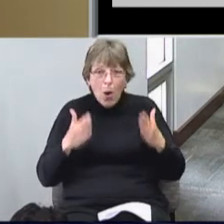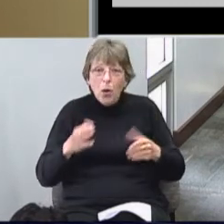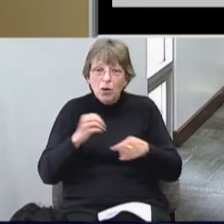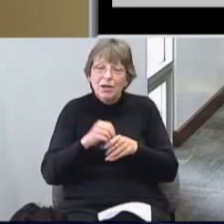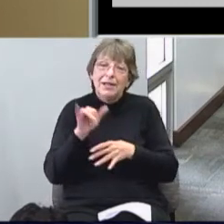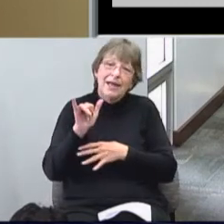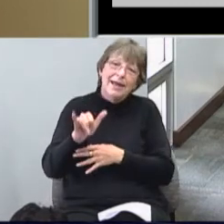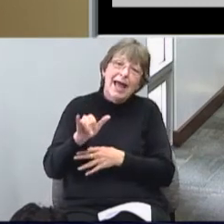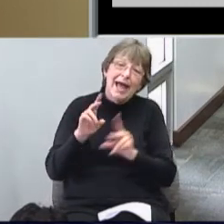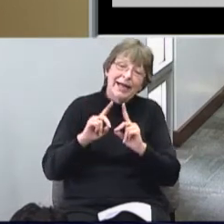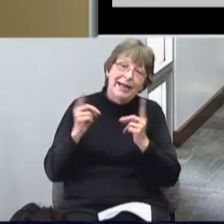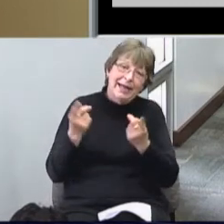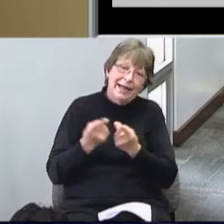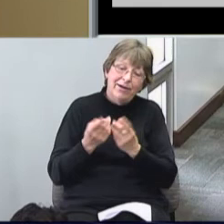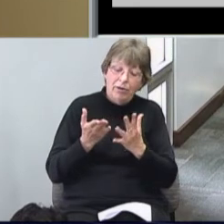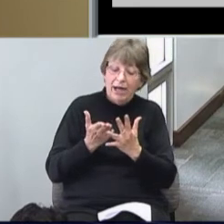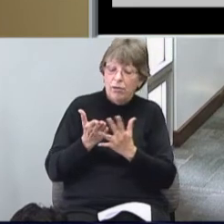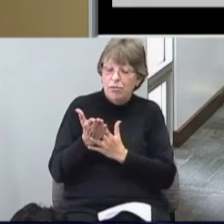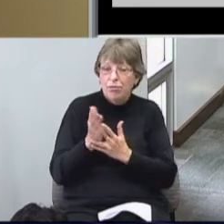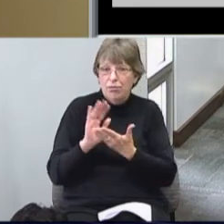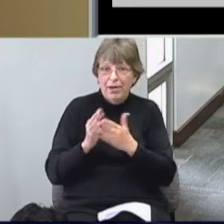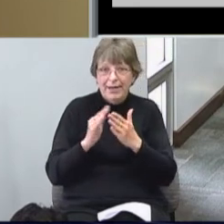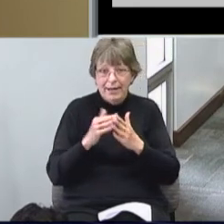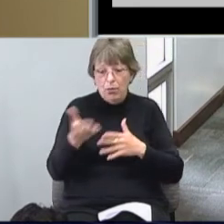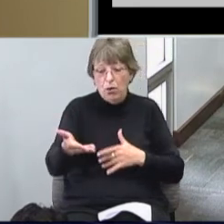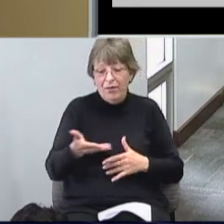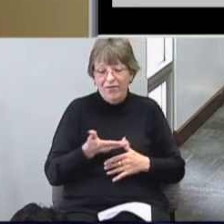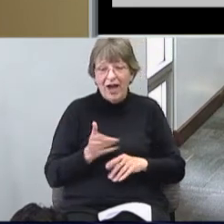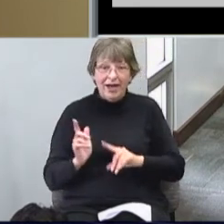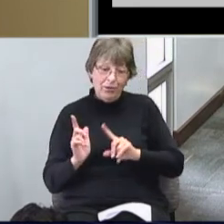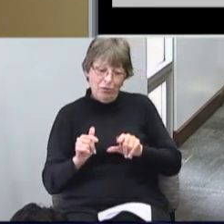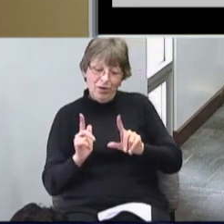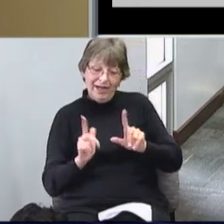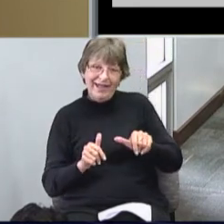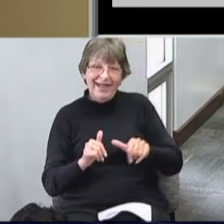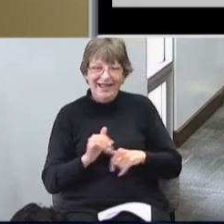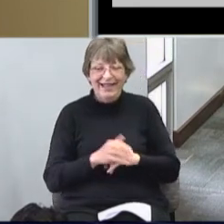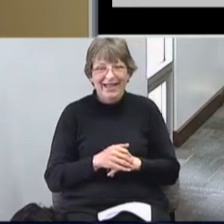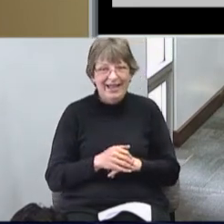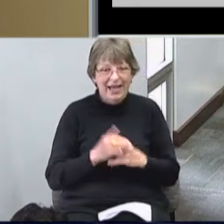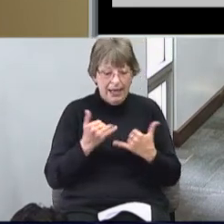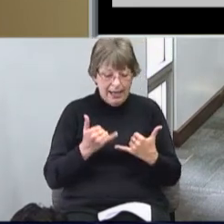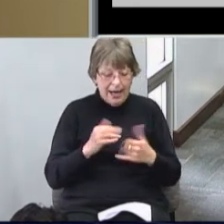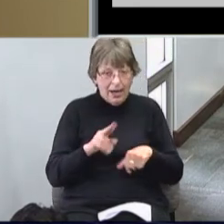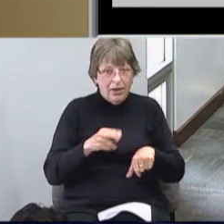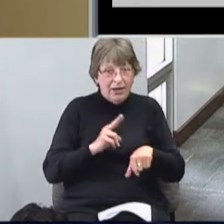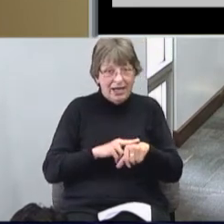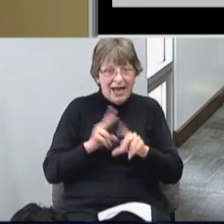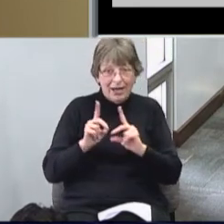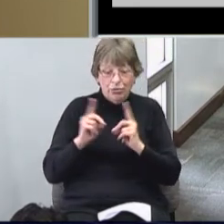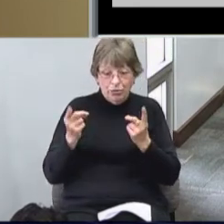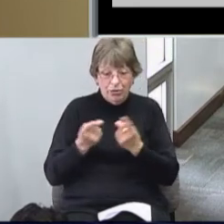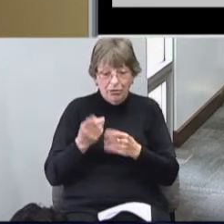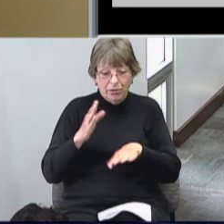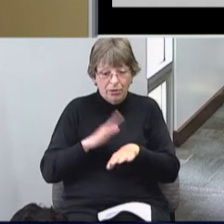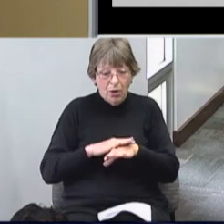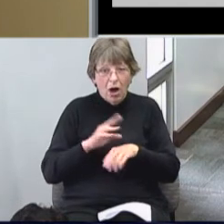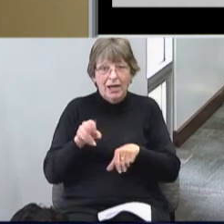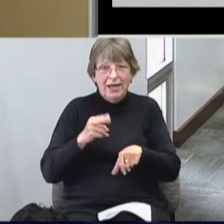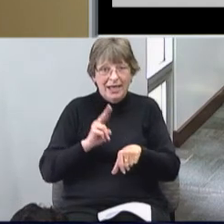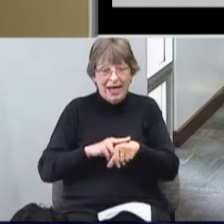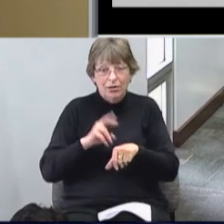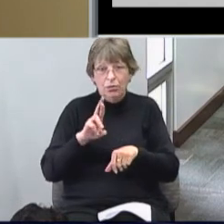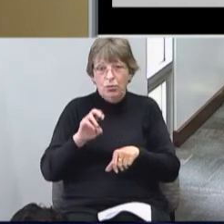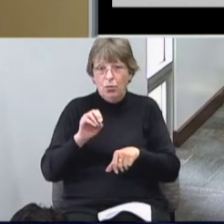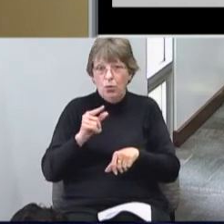well as throughout the city, were invited to attend. Now, the national districts are on the National